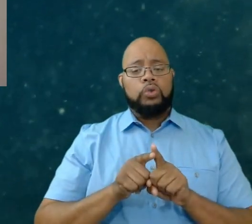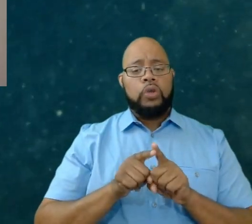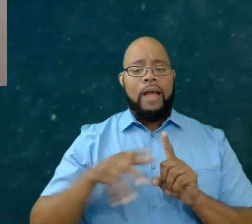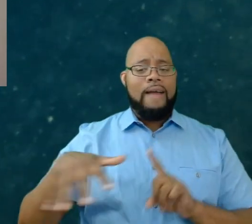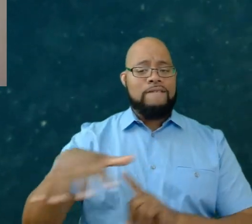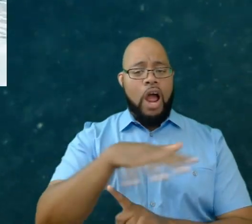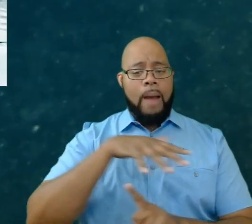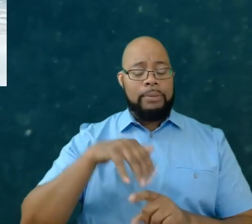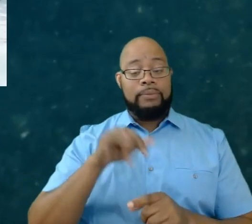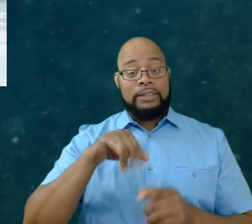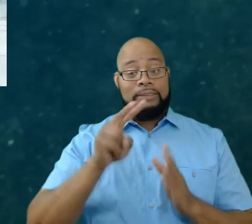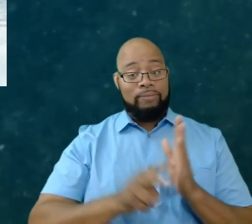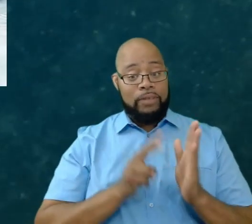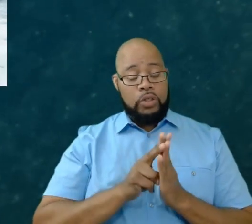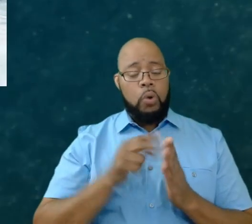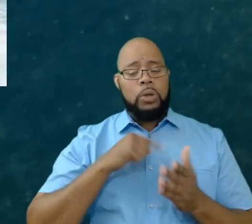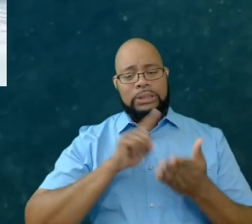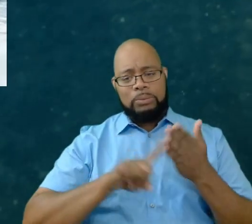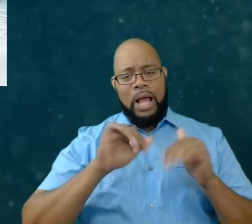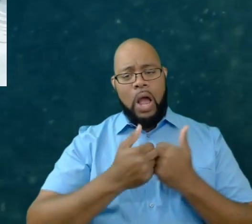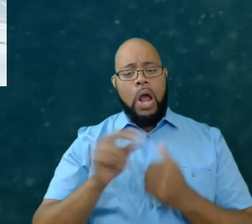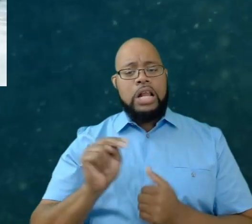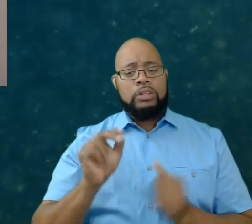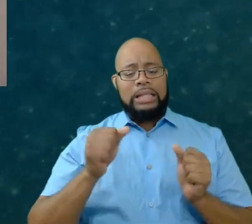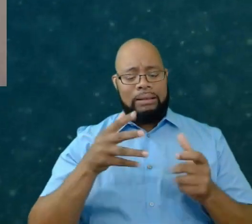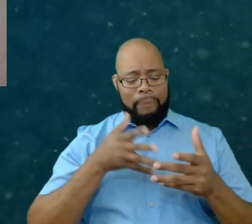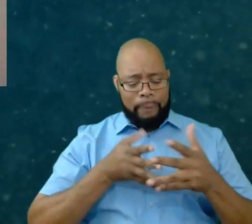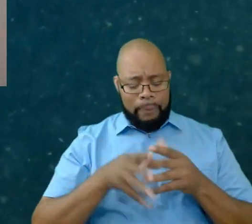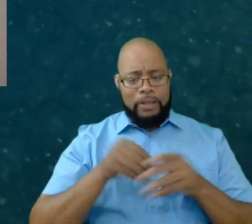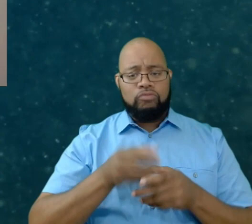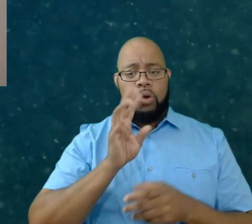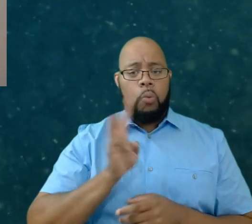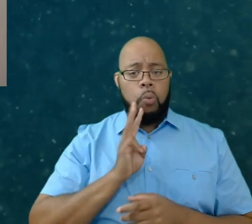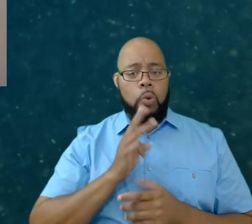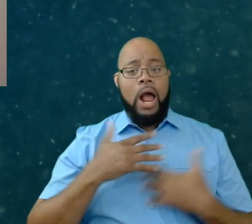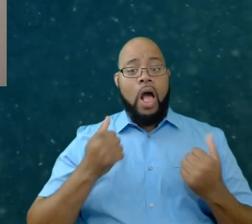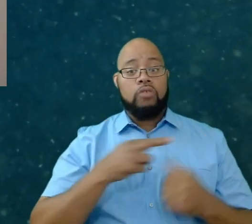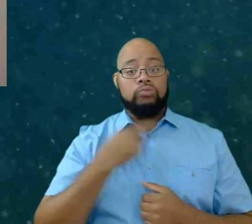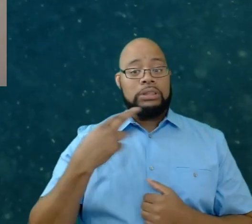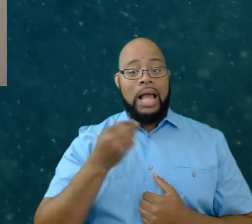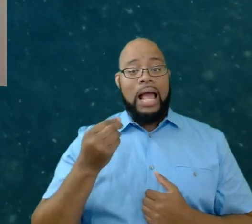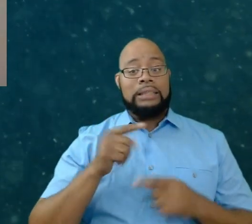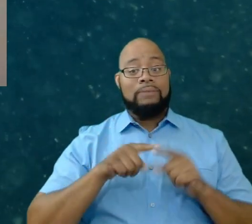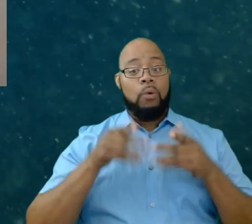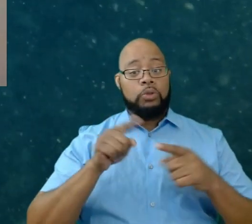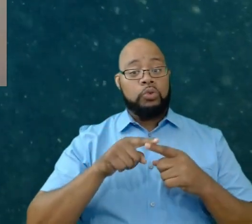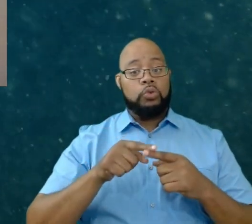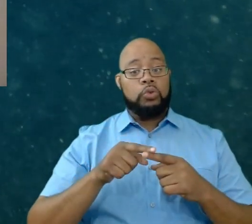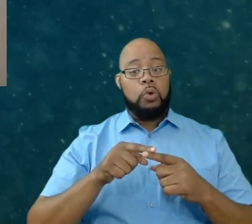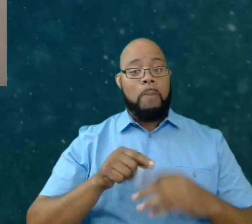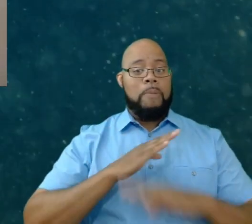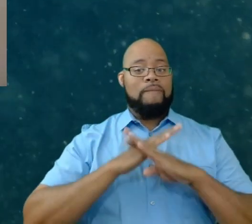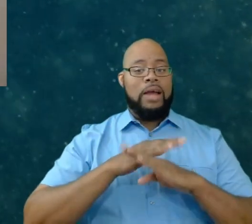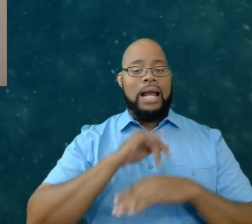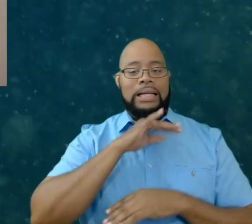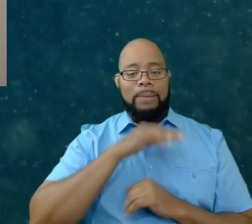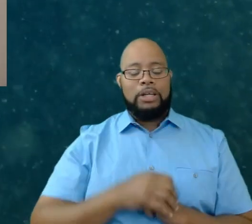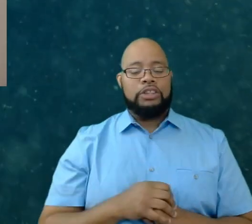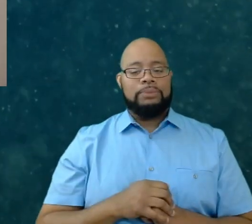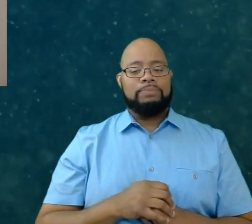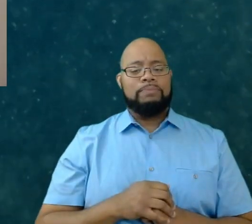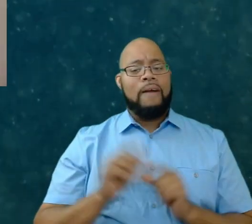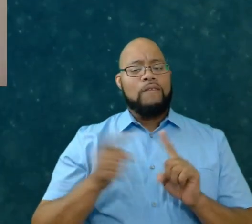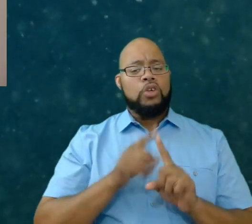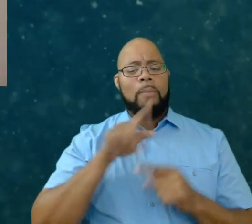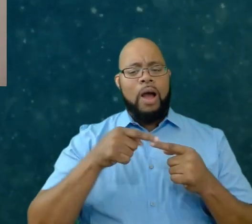as well as the environment itself. And in this video, we will explore how nitrogen can get into our drinking water, its health risks, and ways to prevent